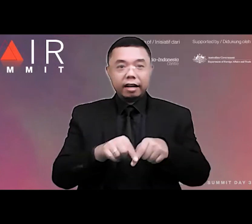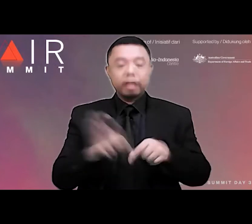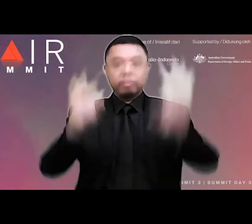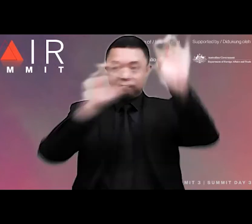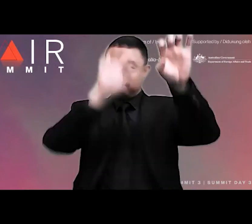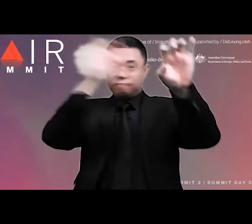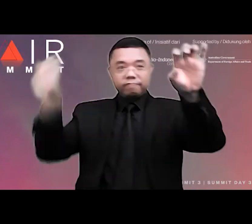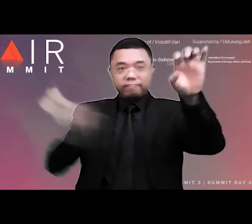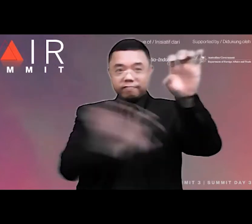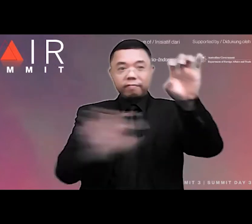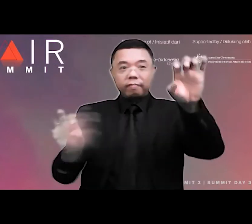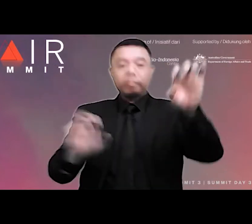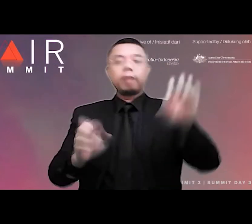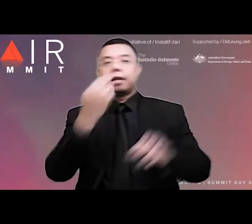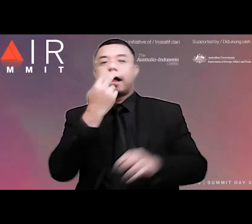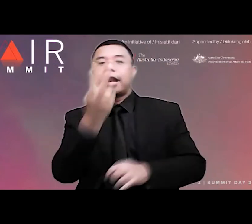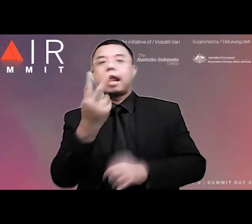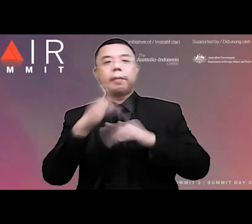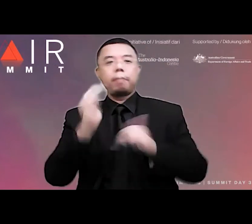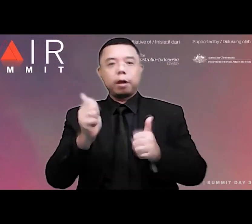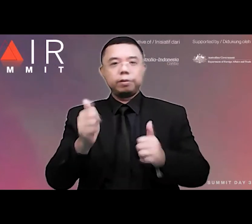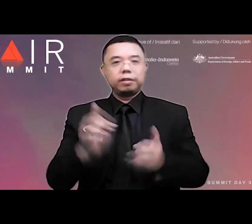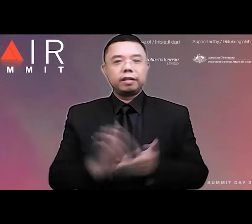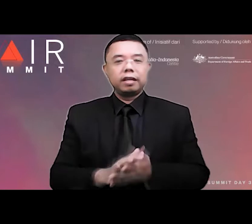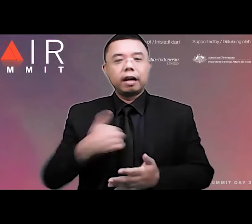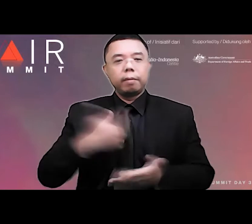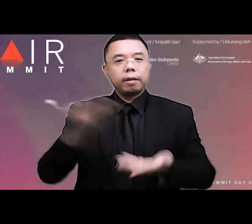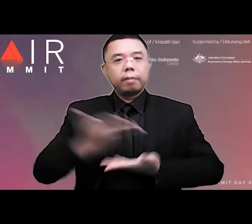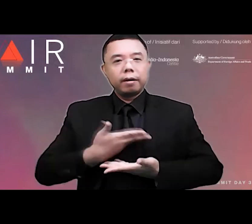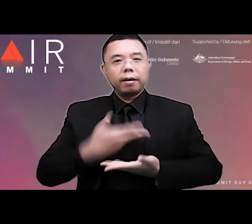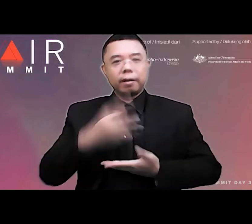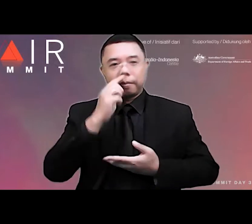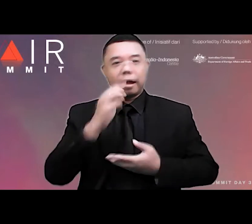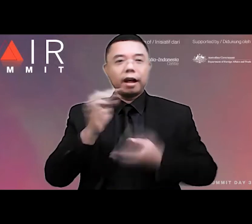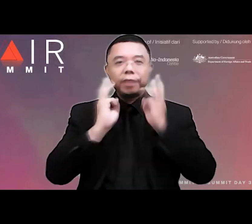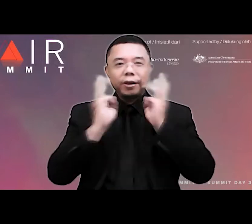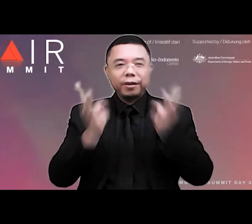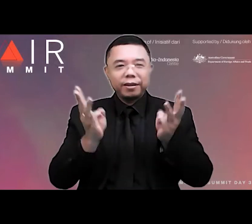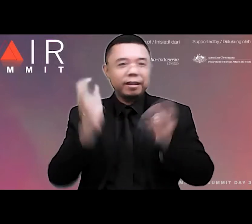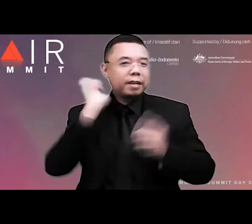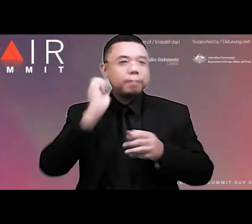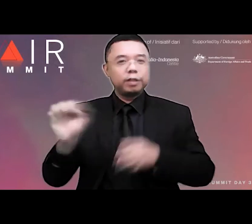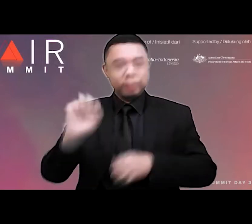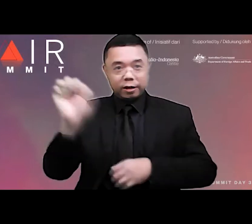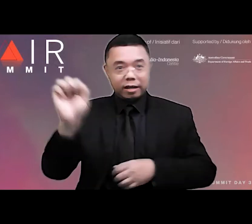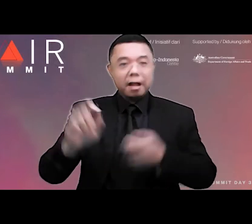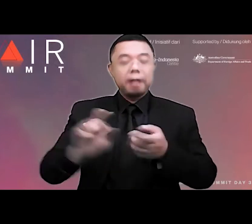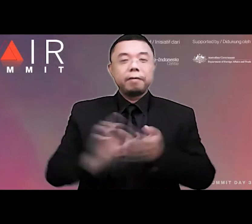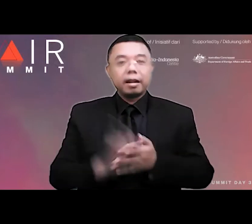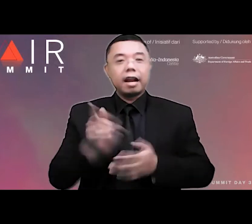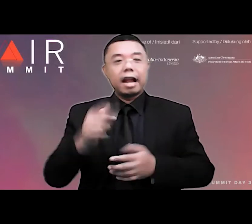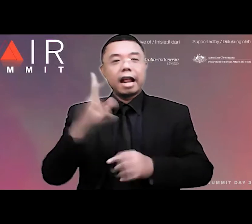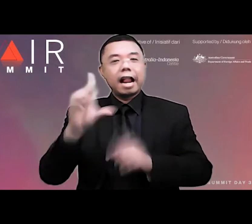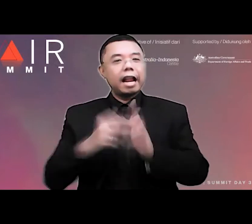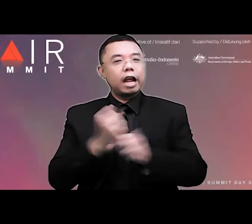Pak Widodo and Bu Sonia, and also our partners Laguna for their translation services so that you can